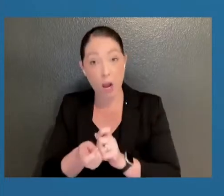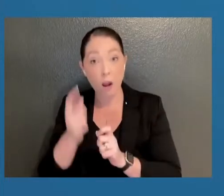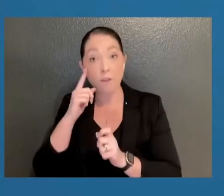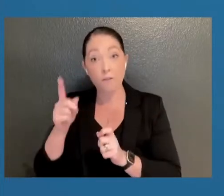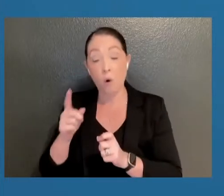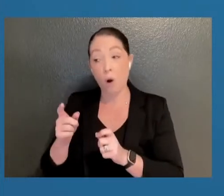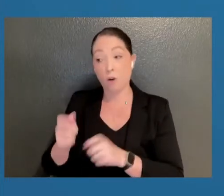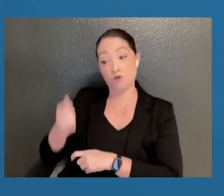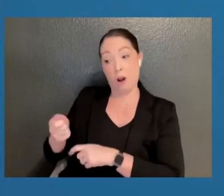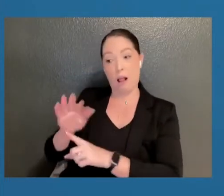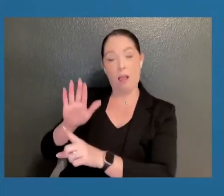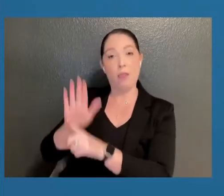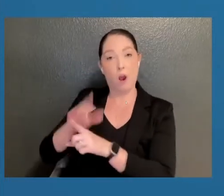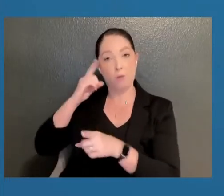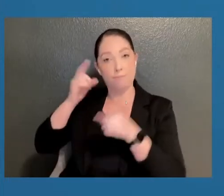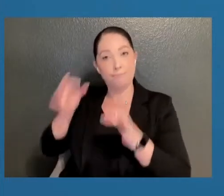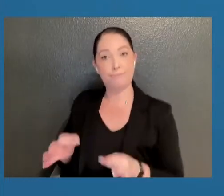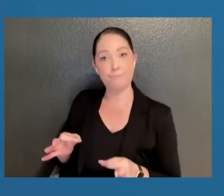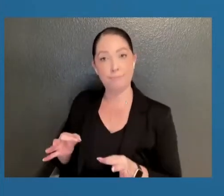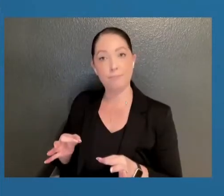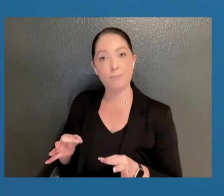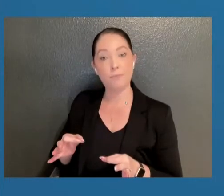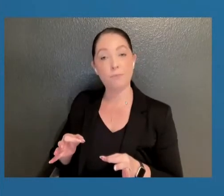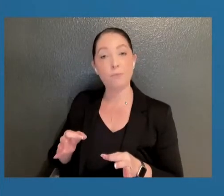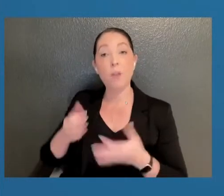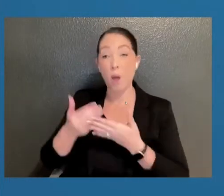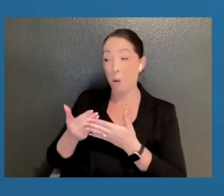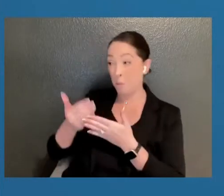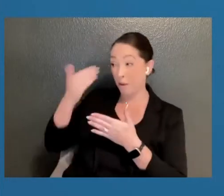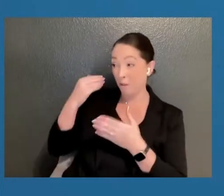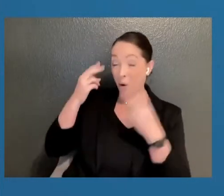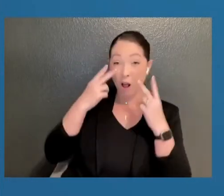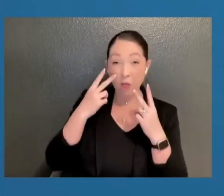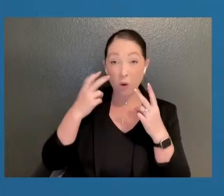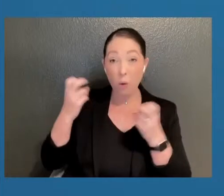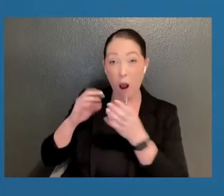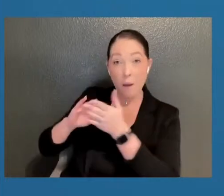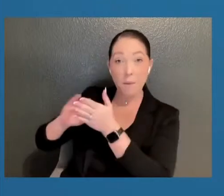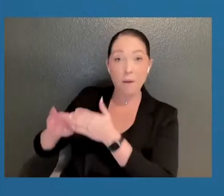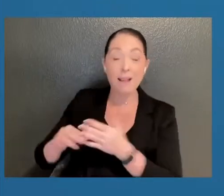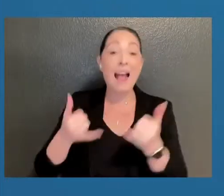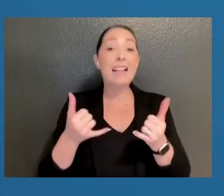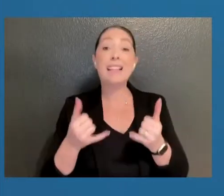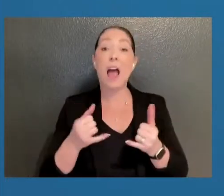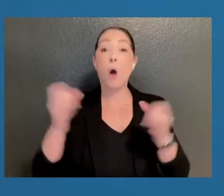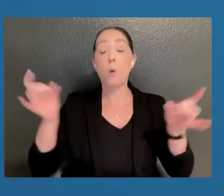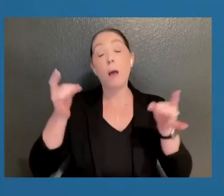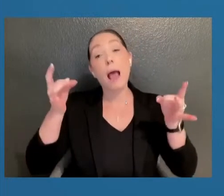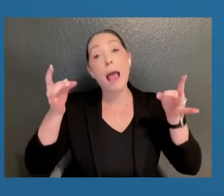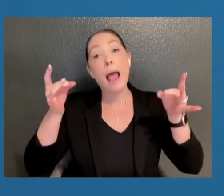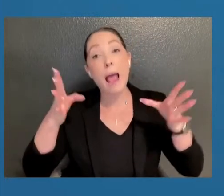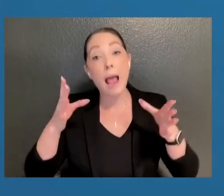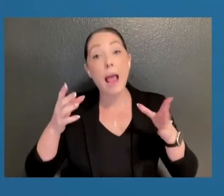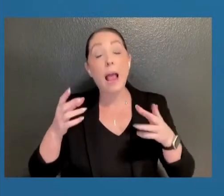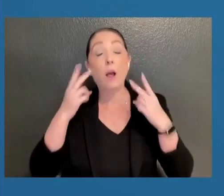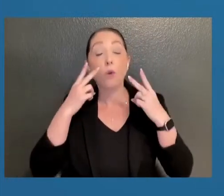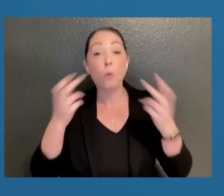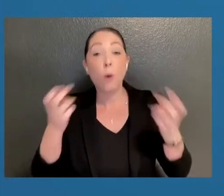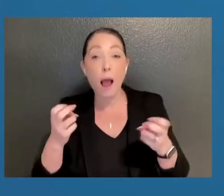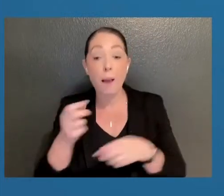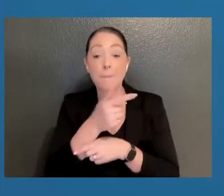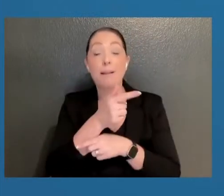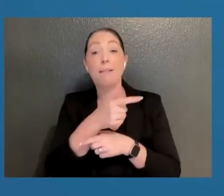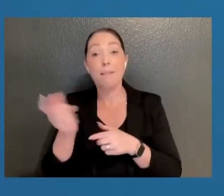discretion, making previously excluded crimes bail eligible, like hate crimes and gun offenses. We've also delivered more